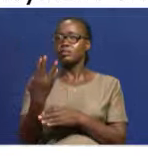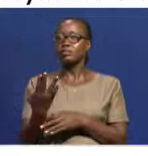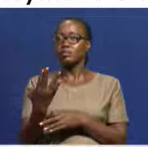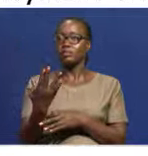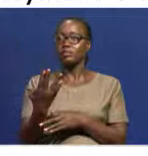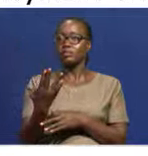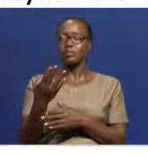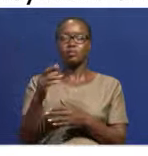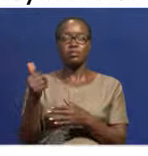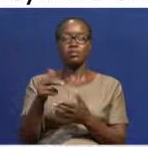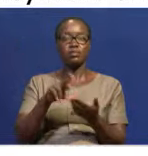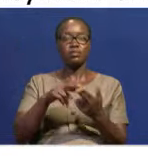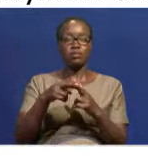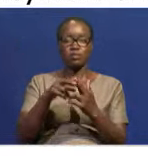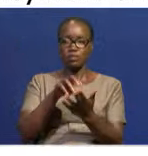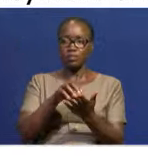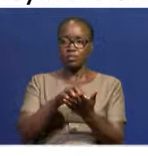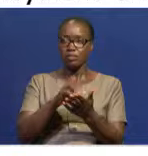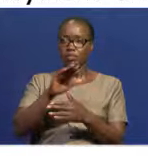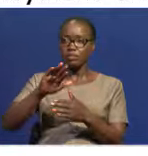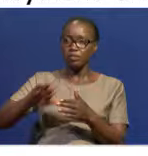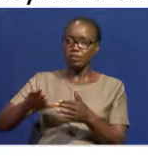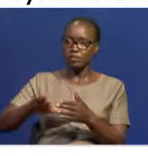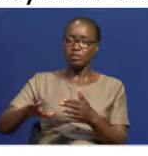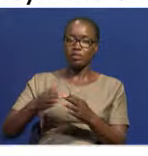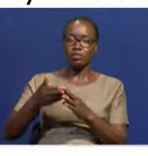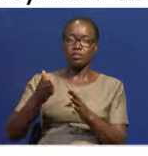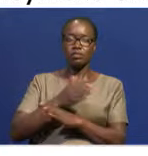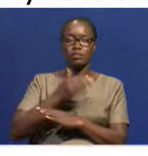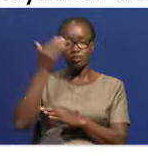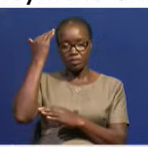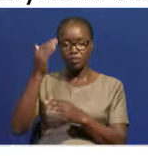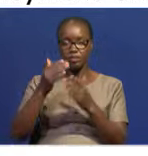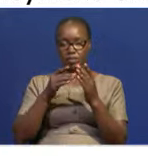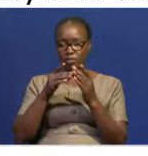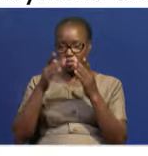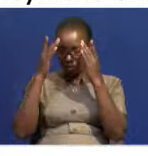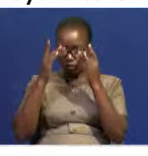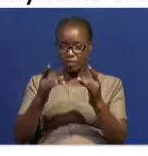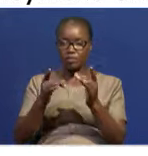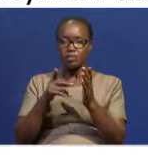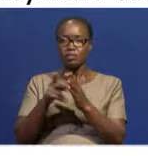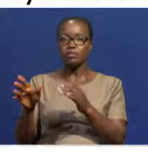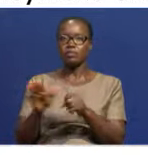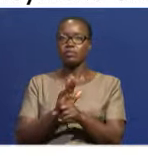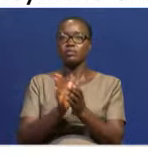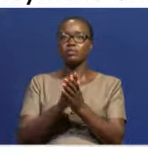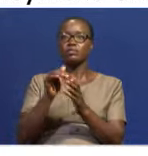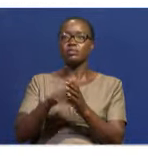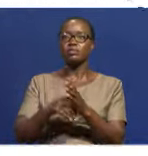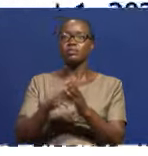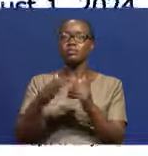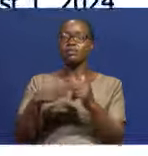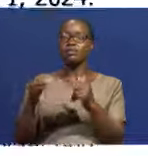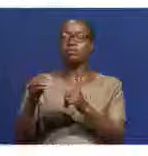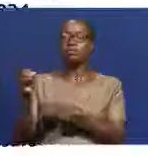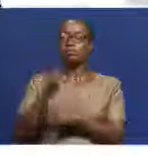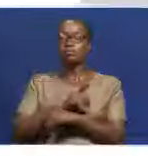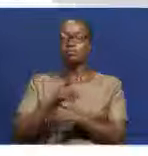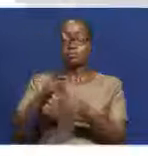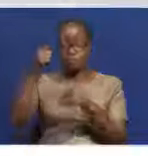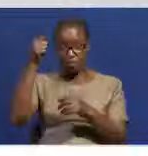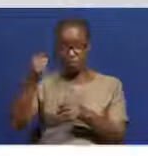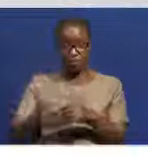related cases. All arrears and before the court's decision will be paid in full within 90 days of the ruling. The ministry